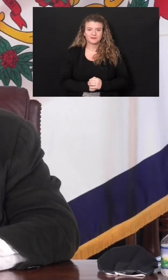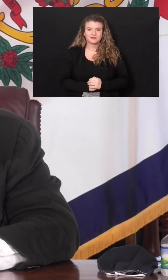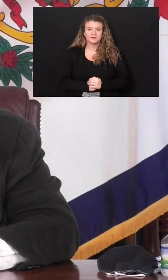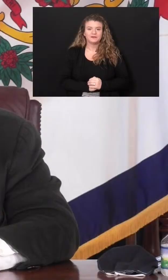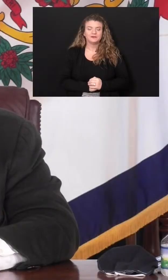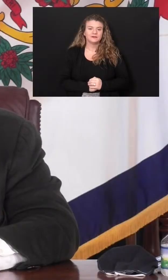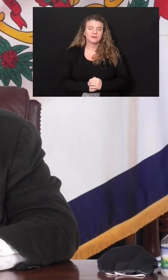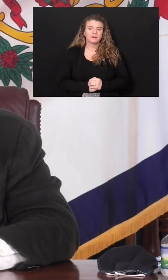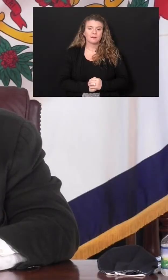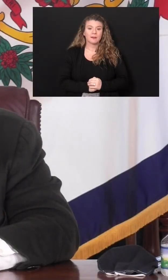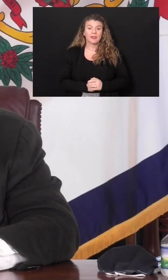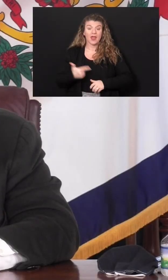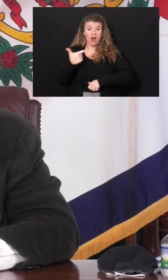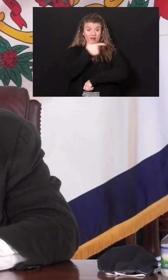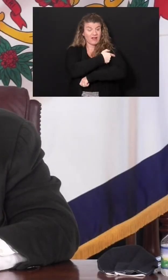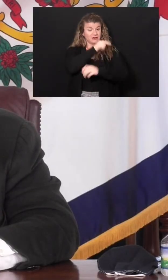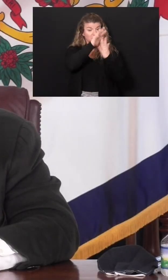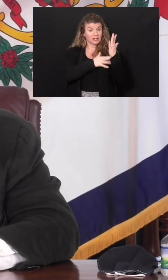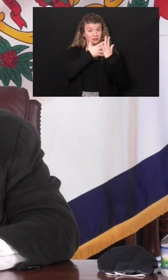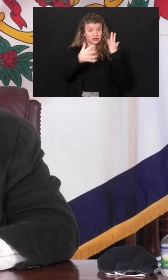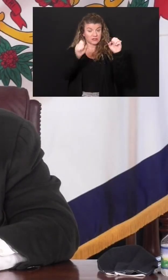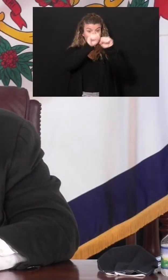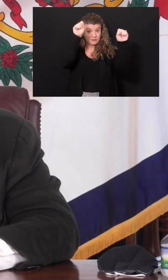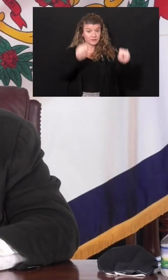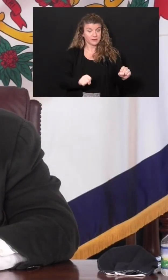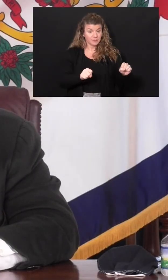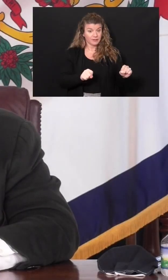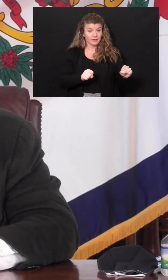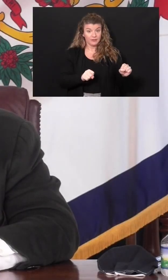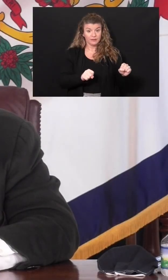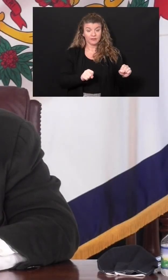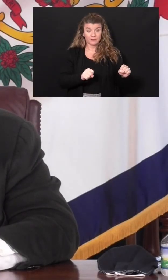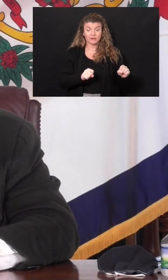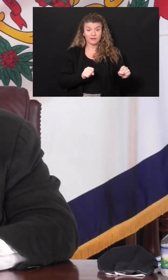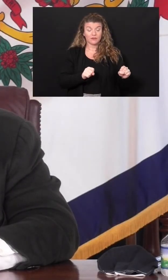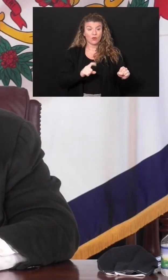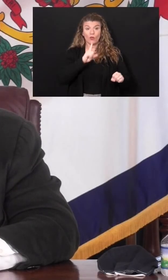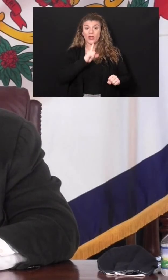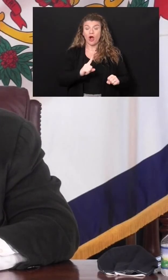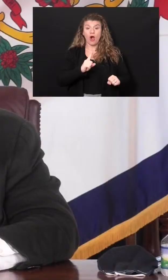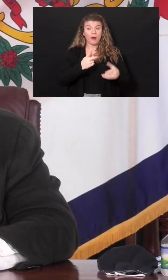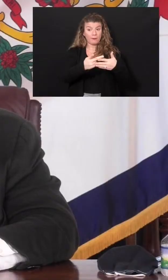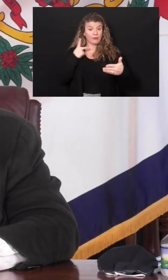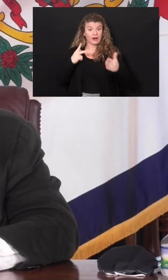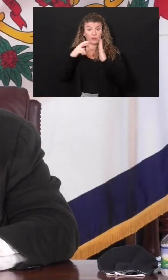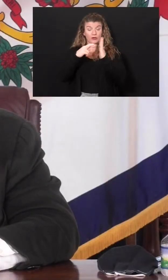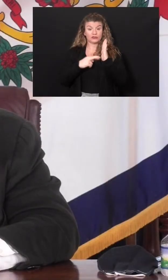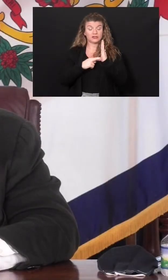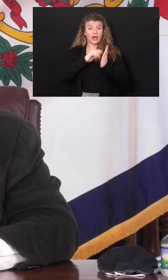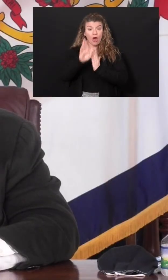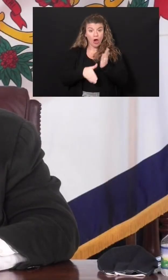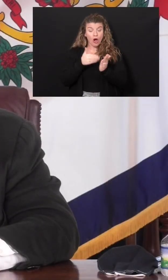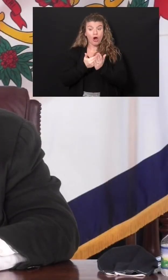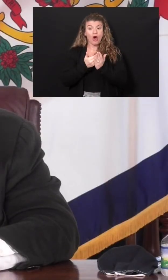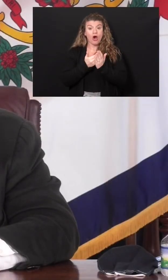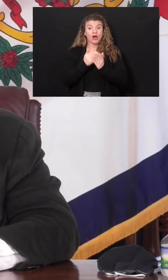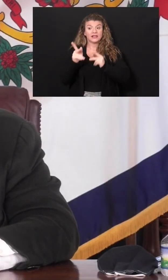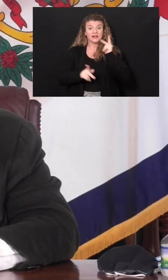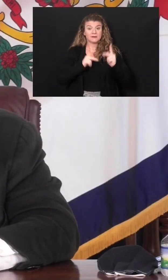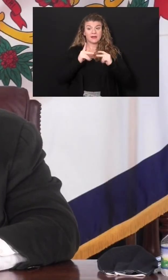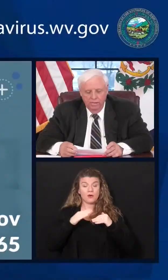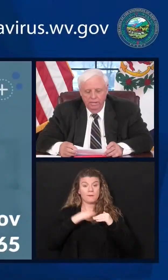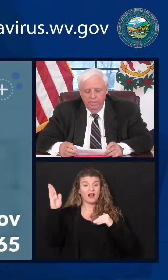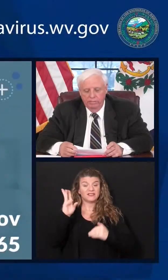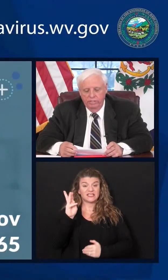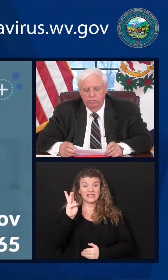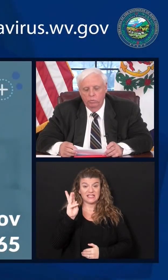As far as the vaccine scheduling system, we are pre-registering all those above the age of